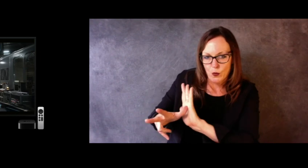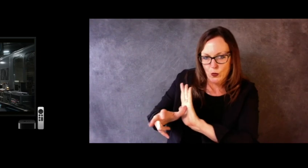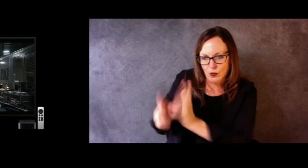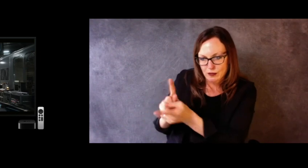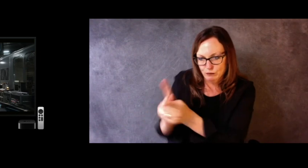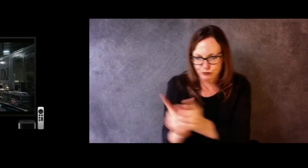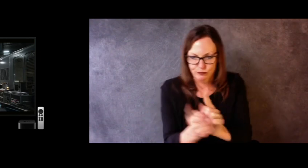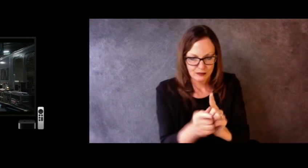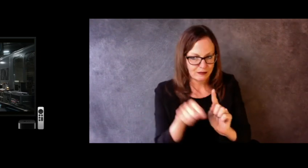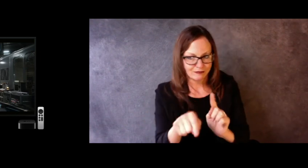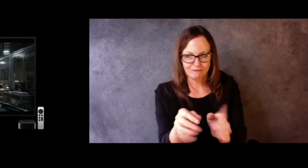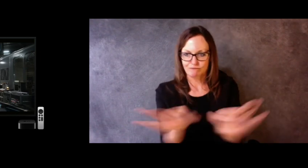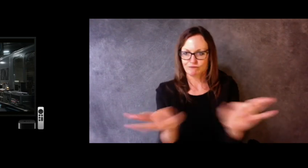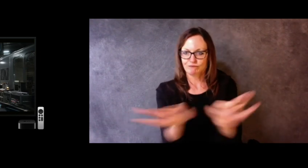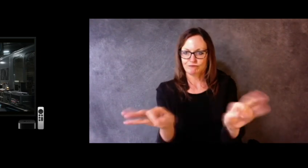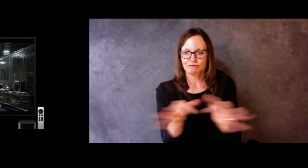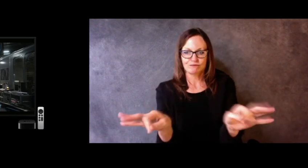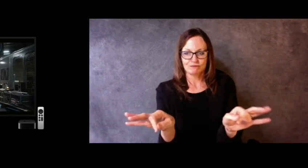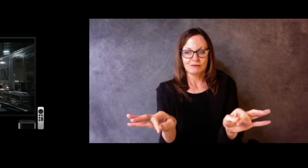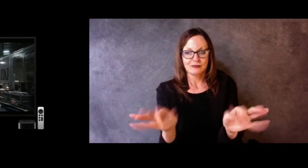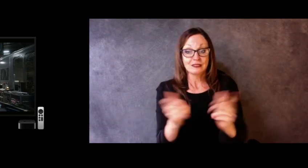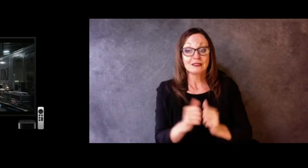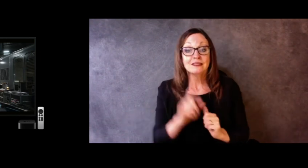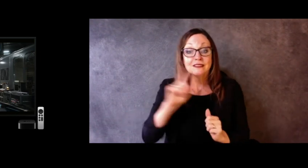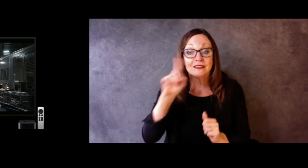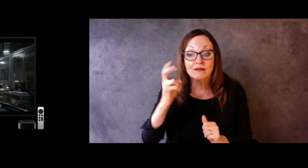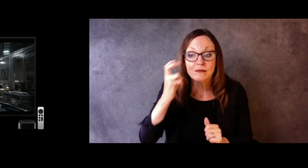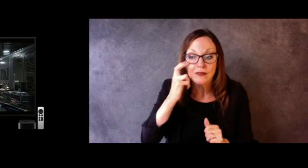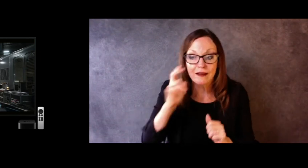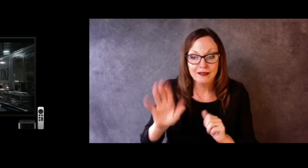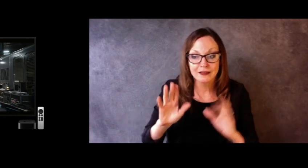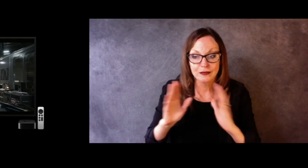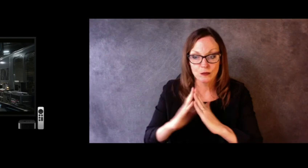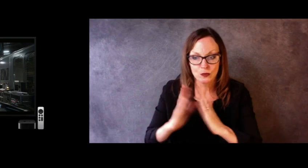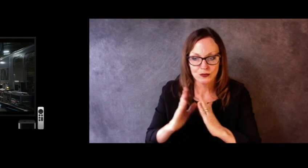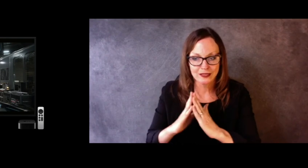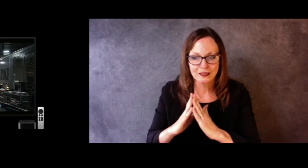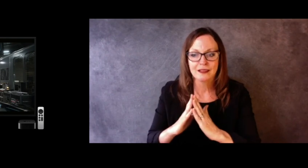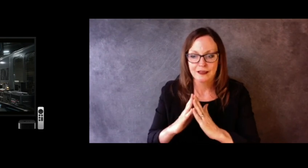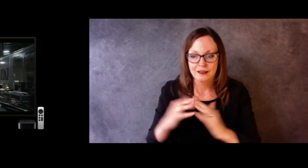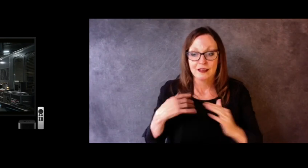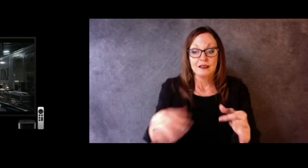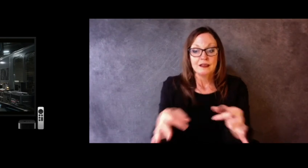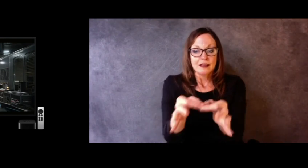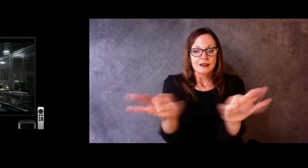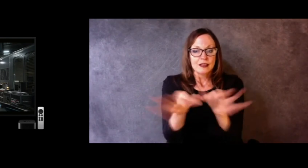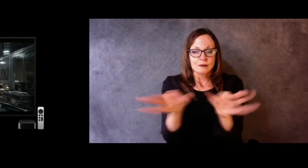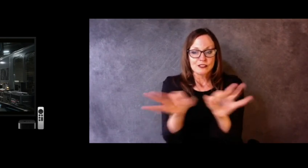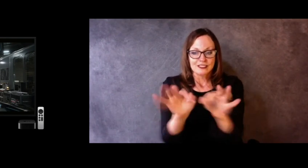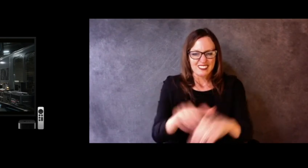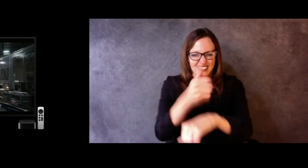of the deaf-blind community, Apple supports the delivery of caption tracks to supported Braille displays, making content additionally